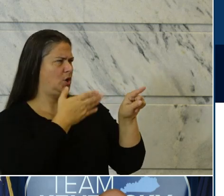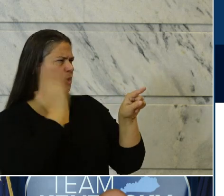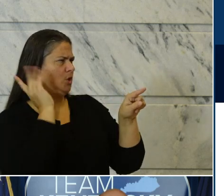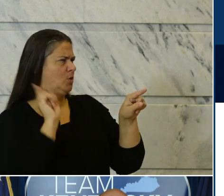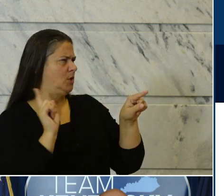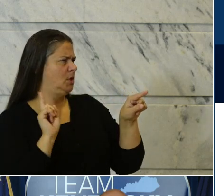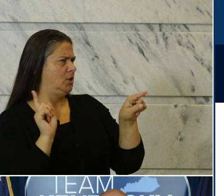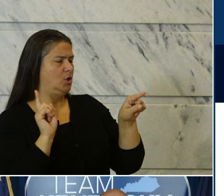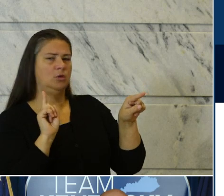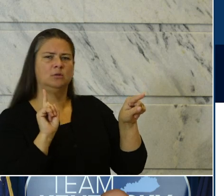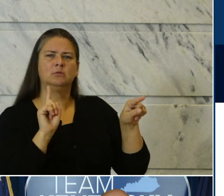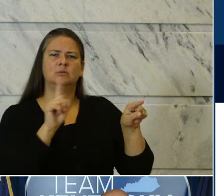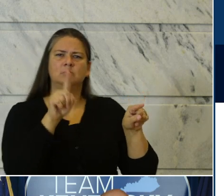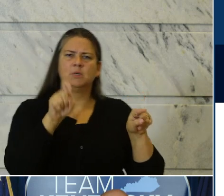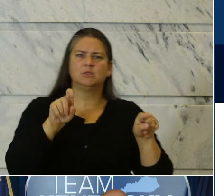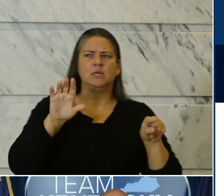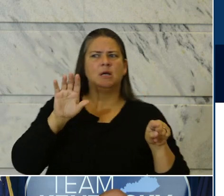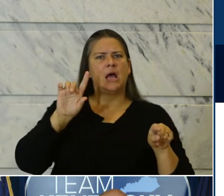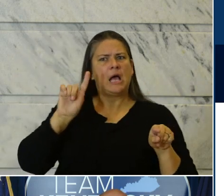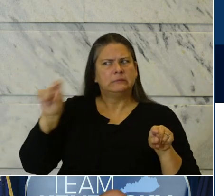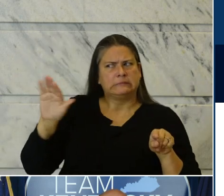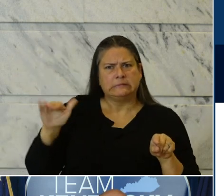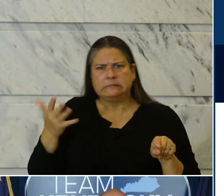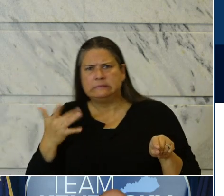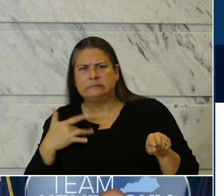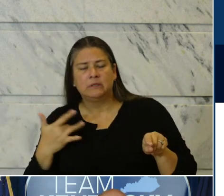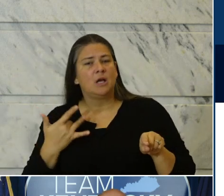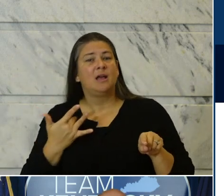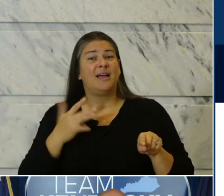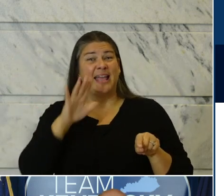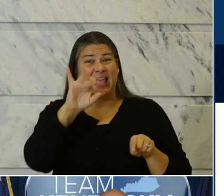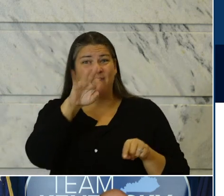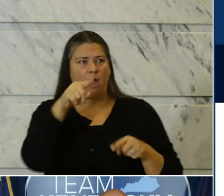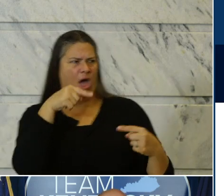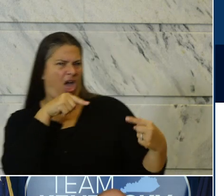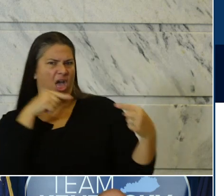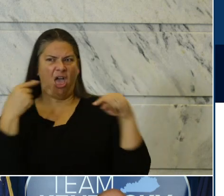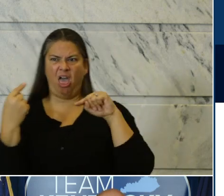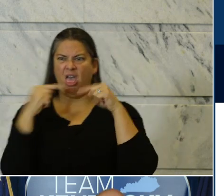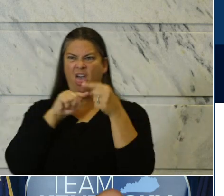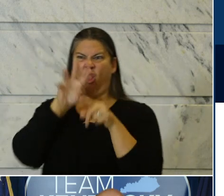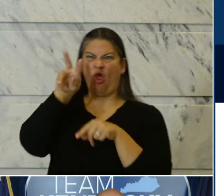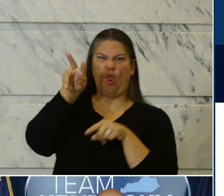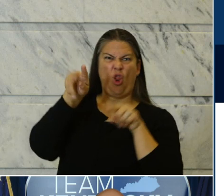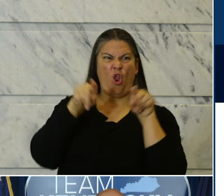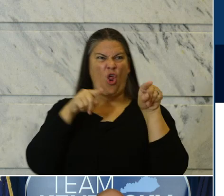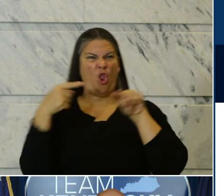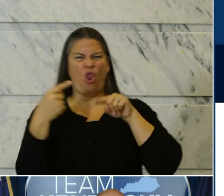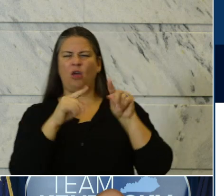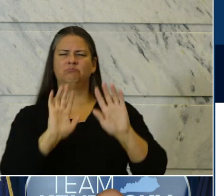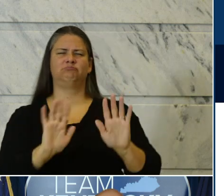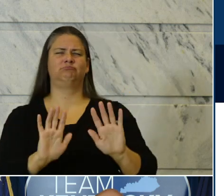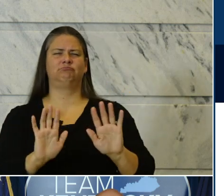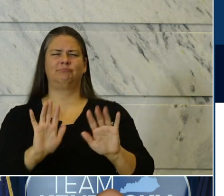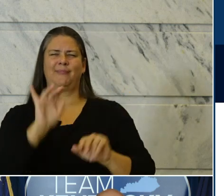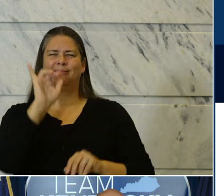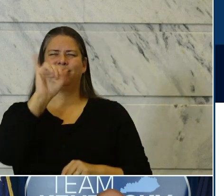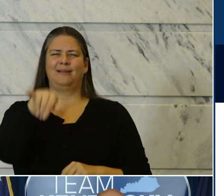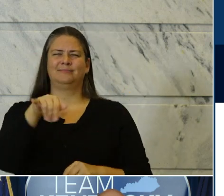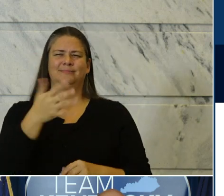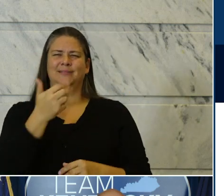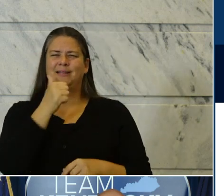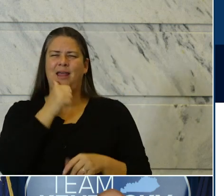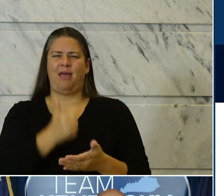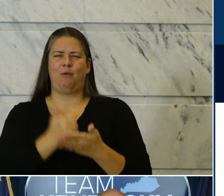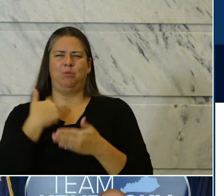No one wins when we're pointing fingers at folks. This is all about trying to be honest and as open as we can, acknowledging the data as